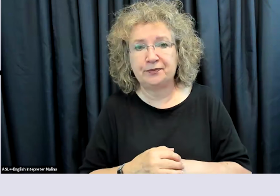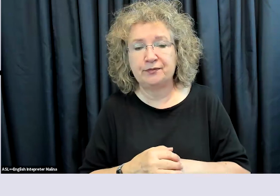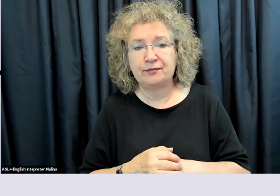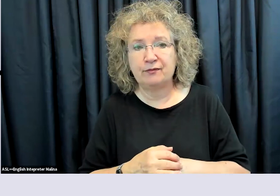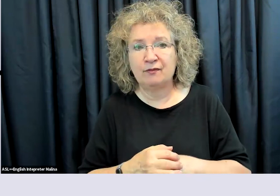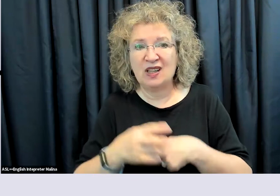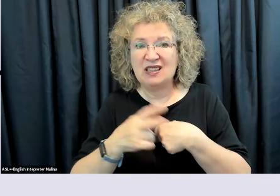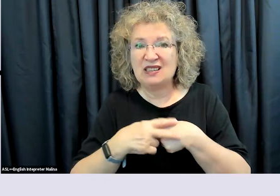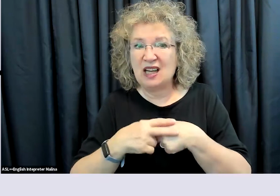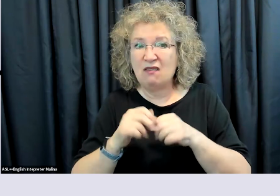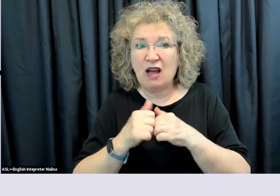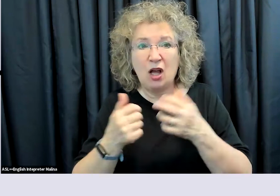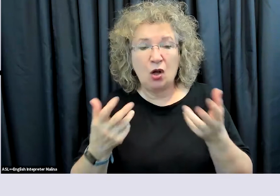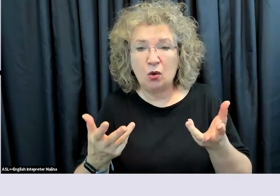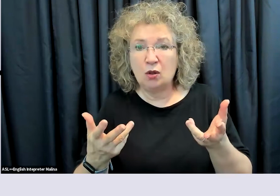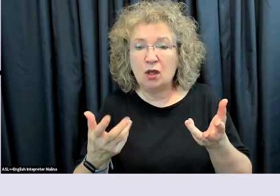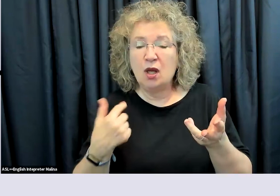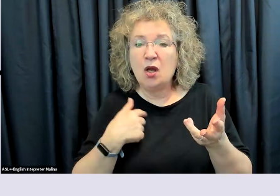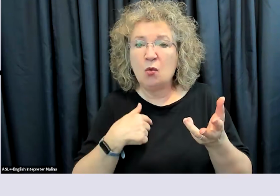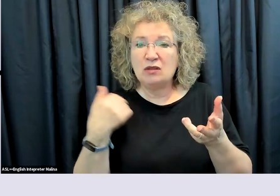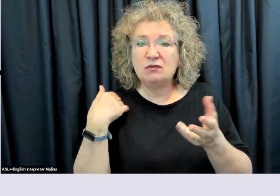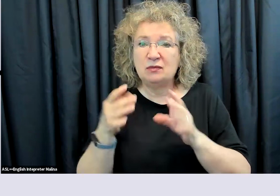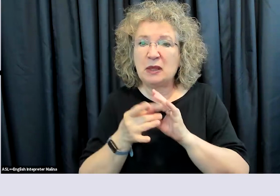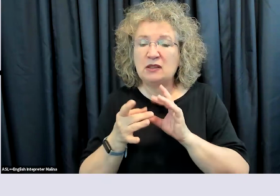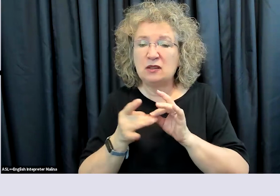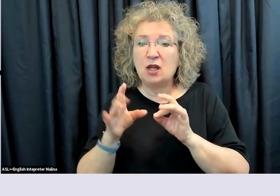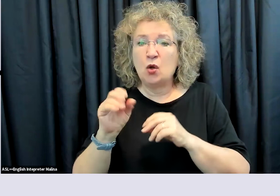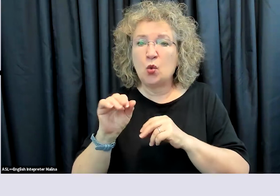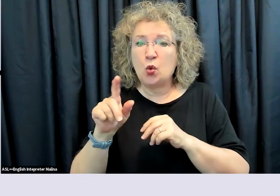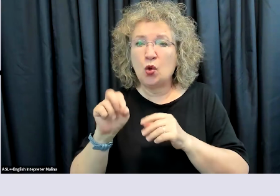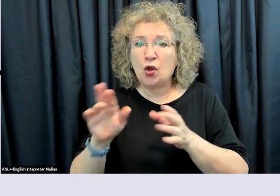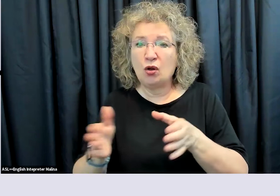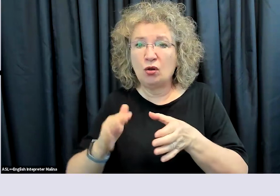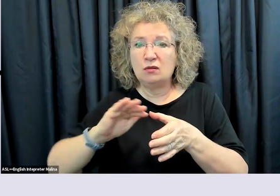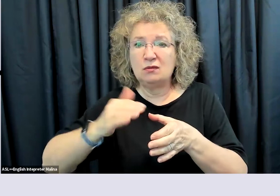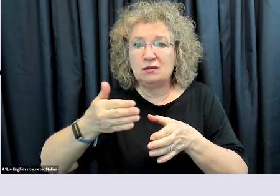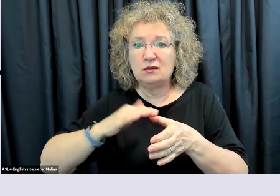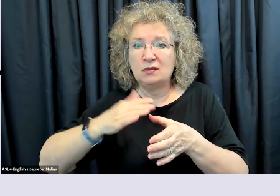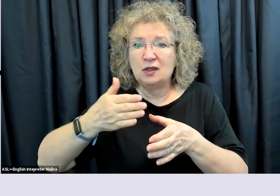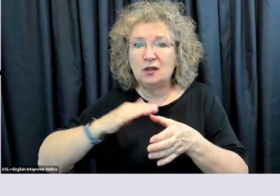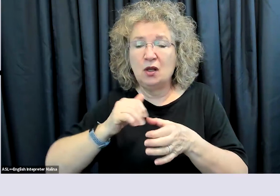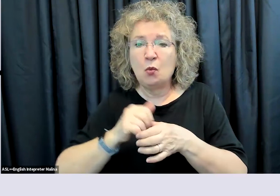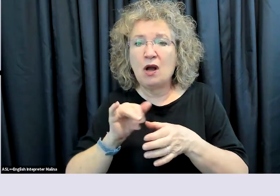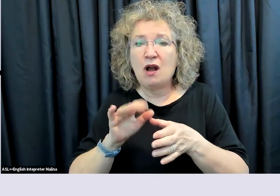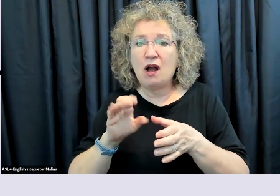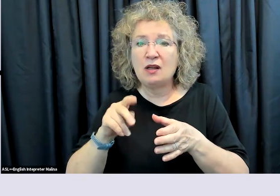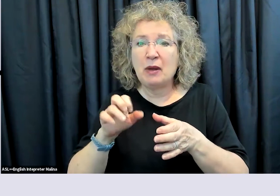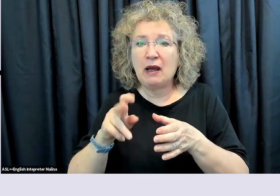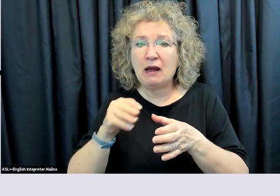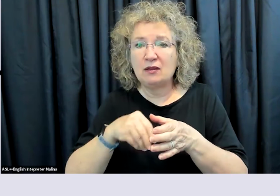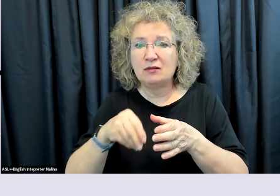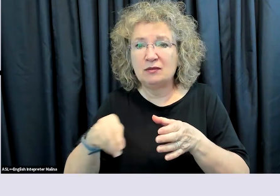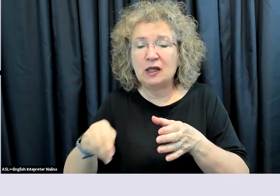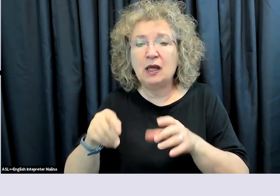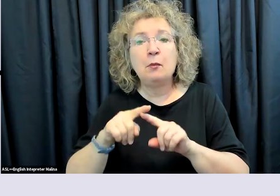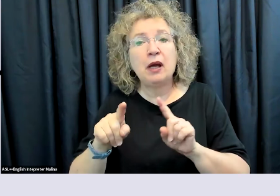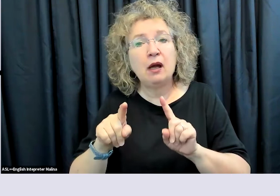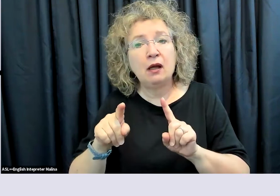and coolers, but I also recommend keeping some frozen water bottles in your freezer at all